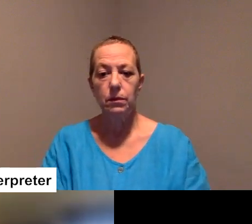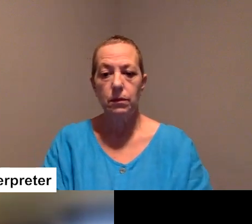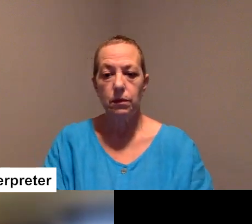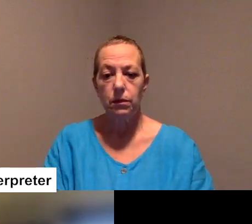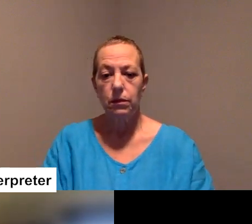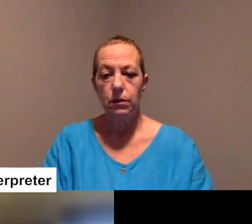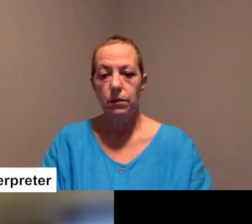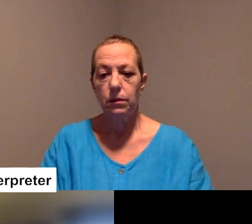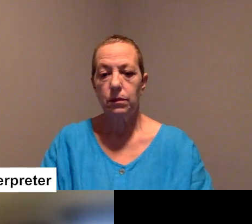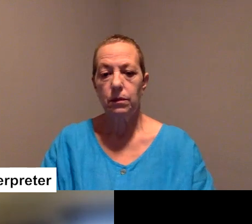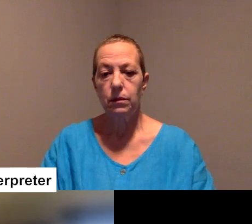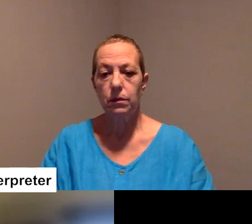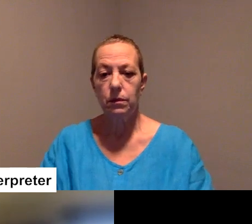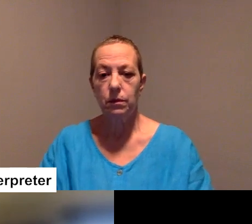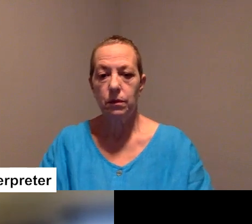tablets